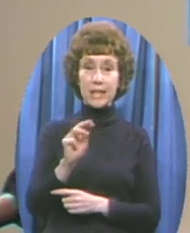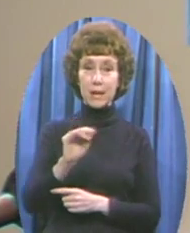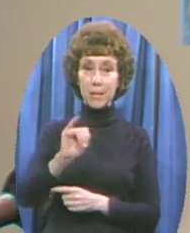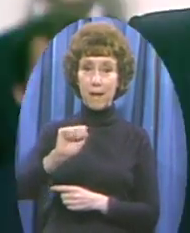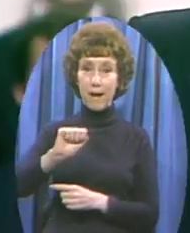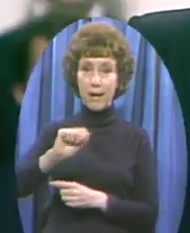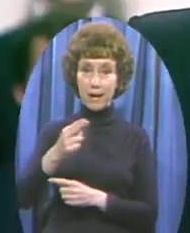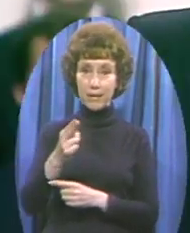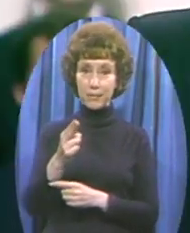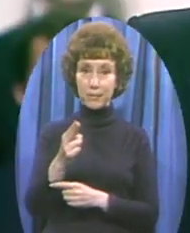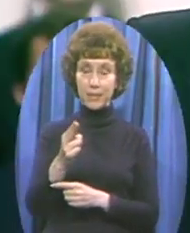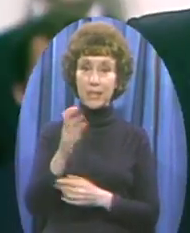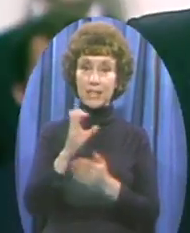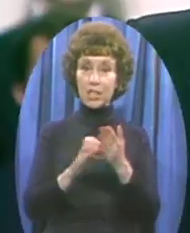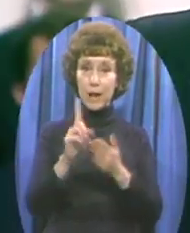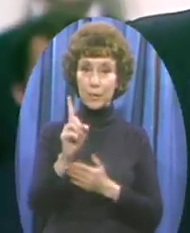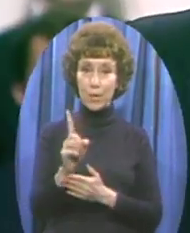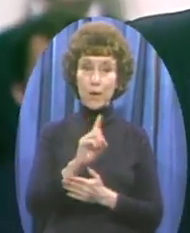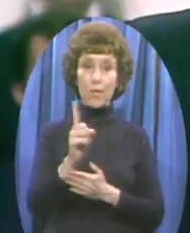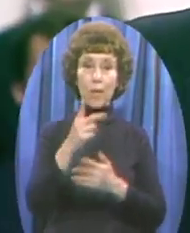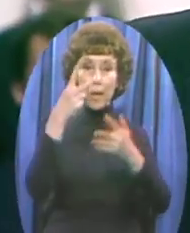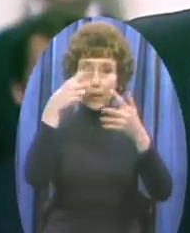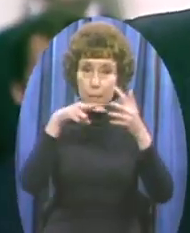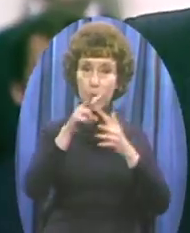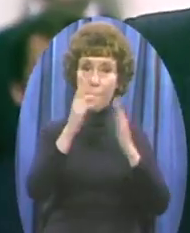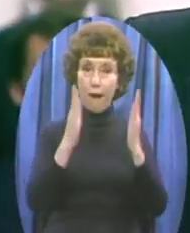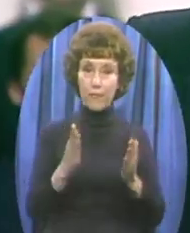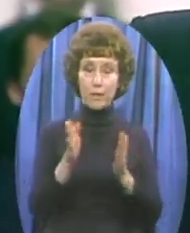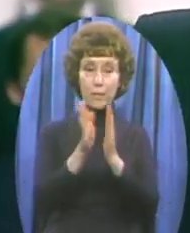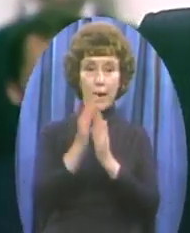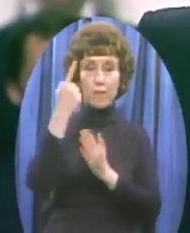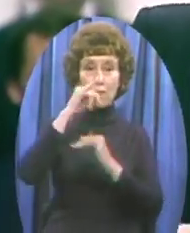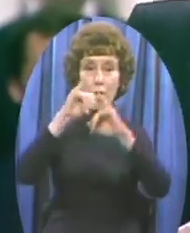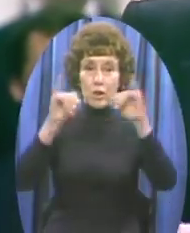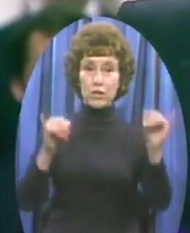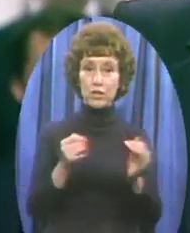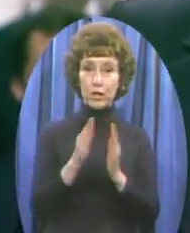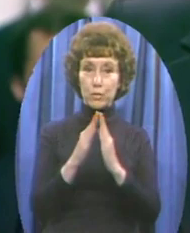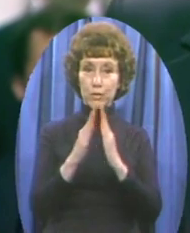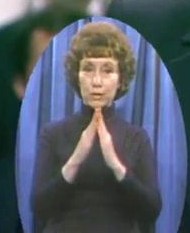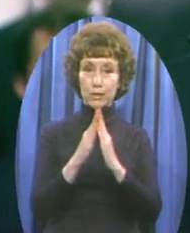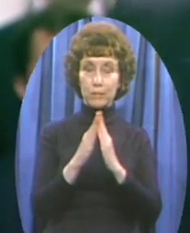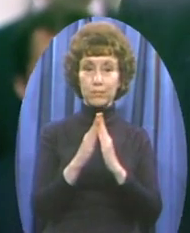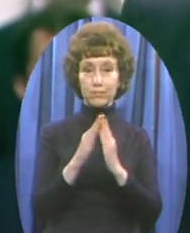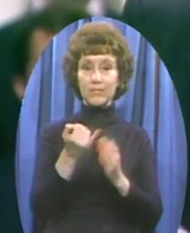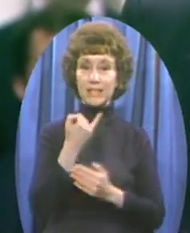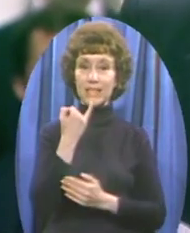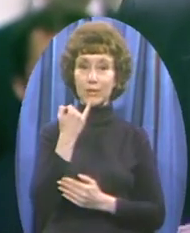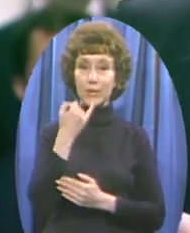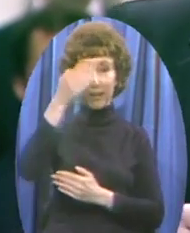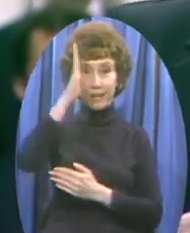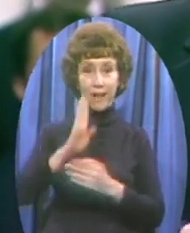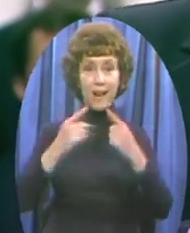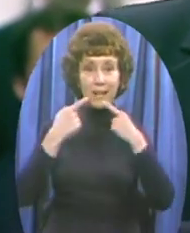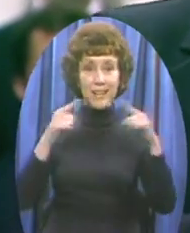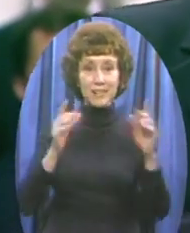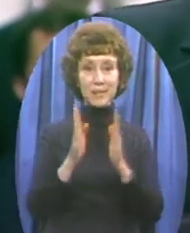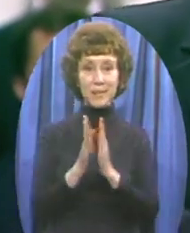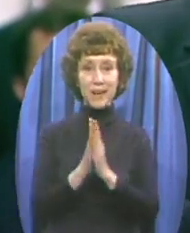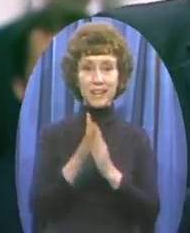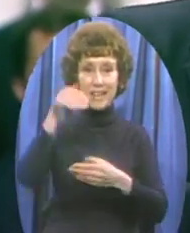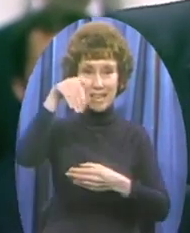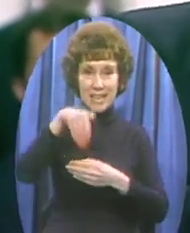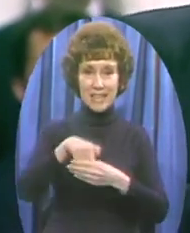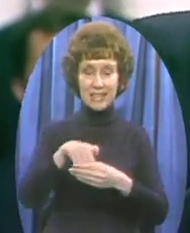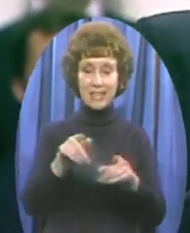for Israel, prayed for Jerusalem, and God answered that prayer. Inside also is this